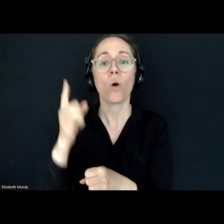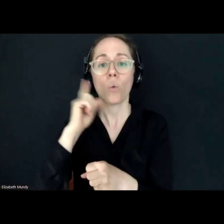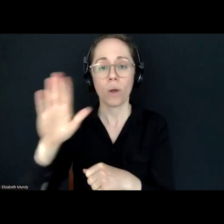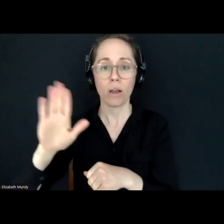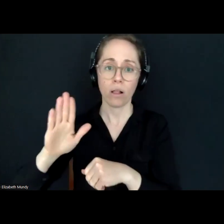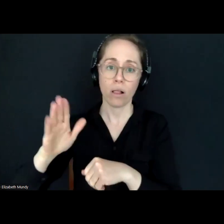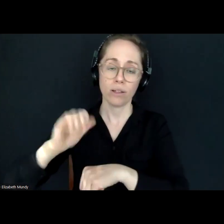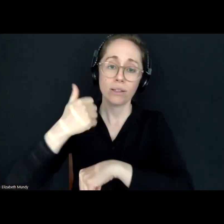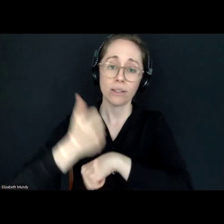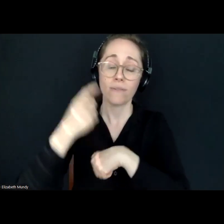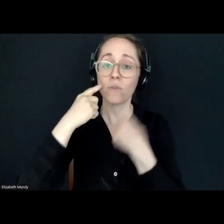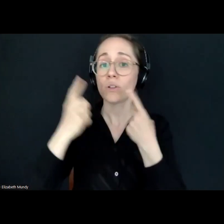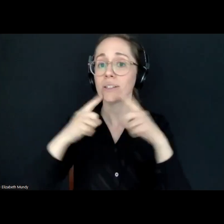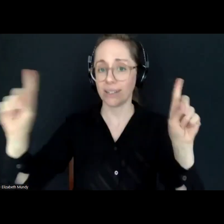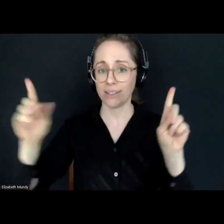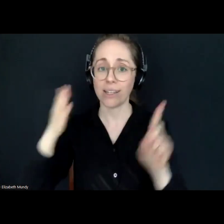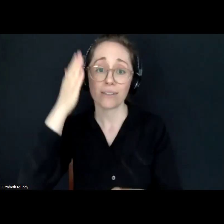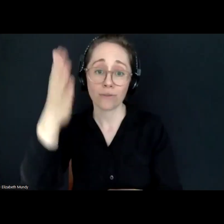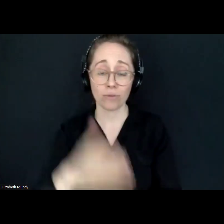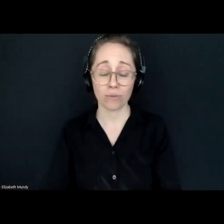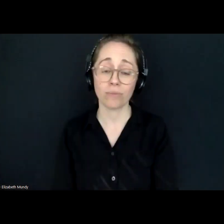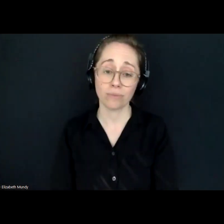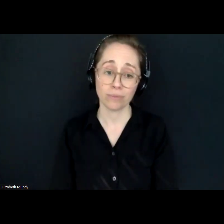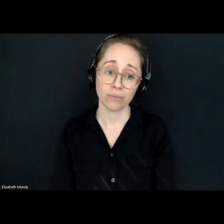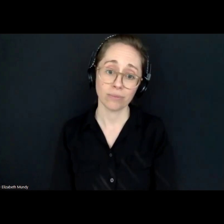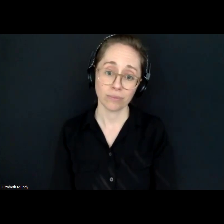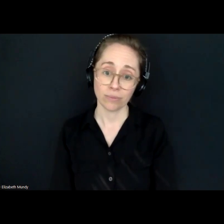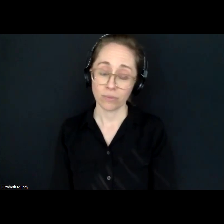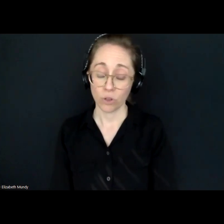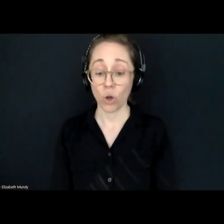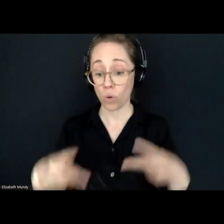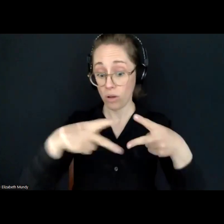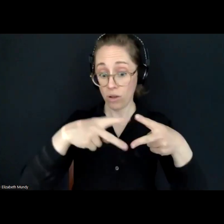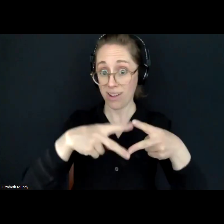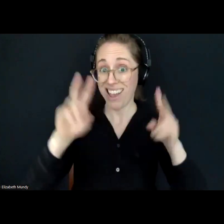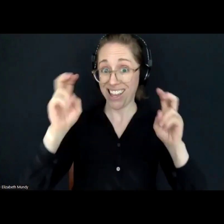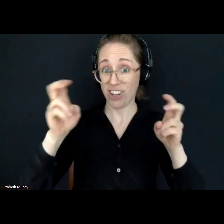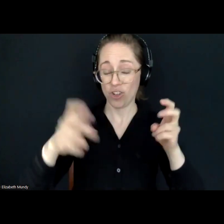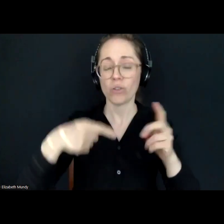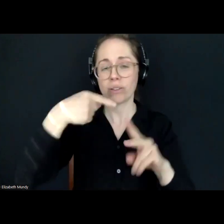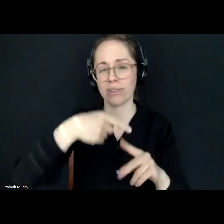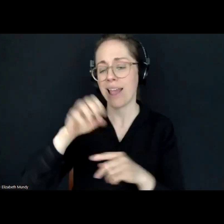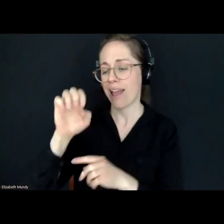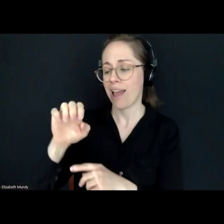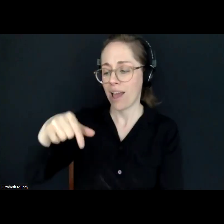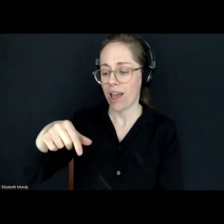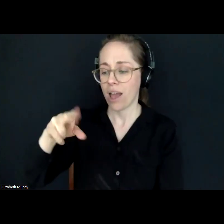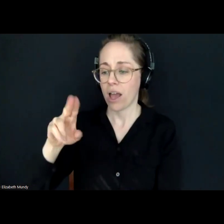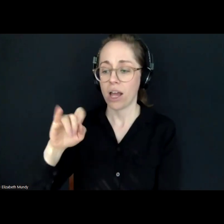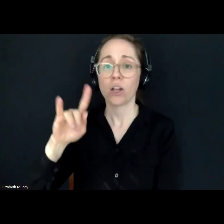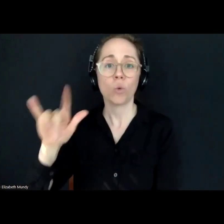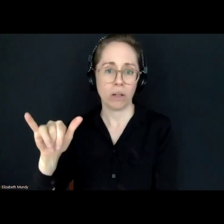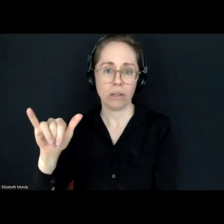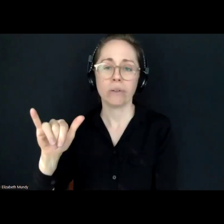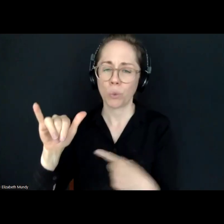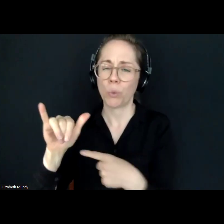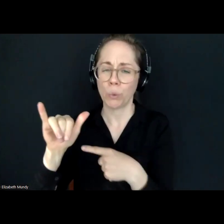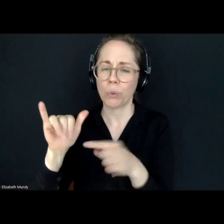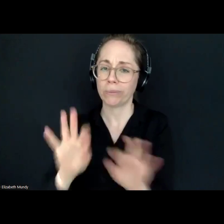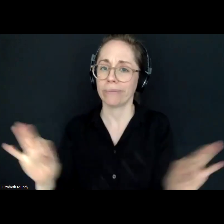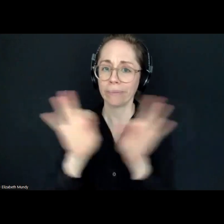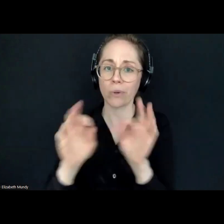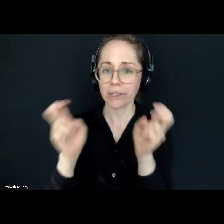time. Within both of those issues, equity is an important principle and one of the reasons why we've picked those two